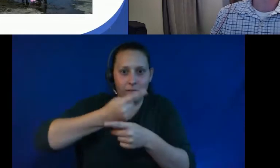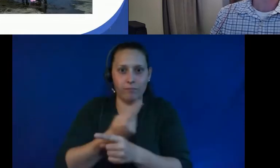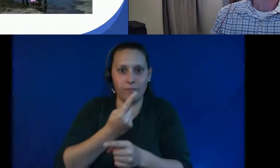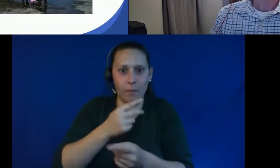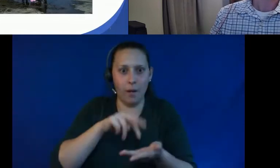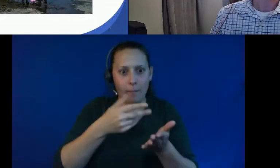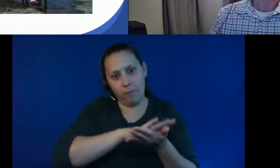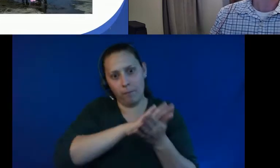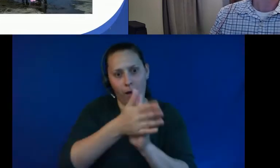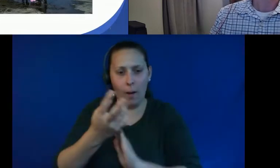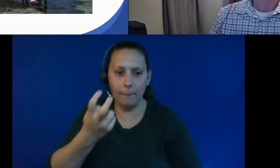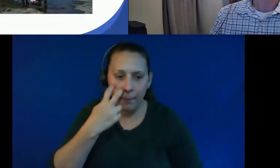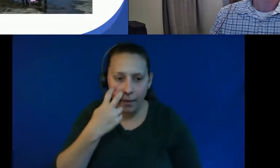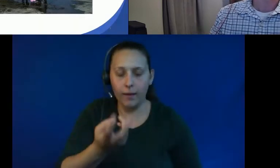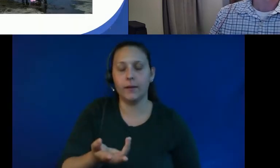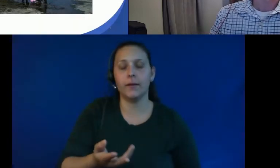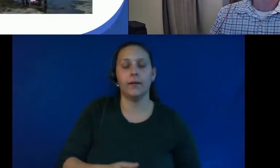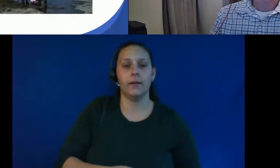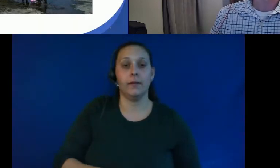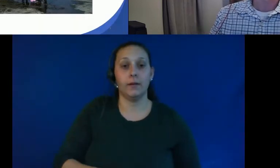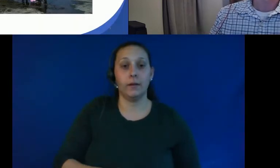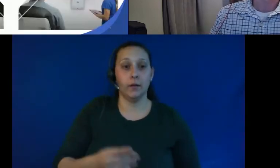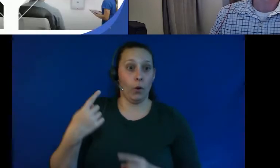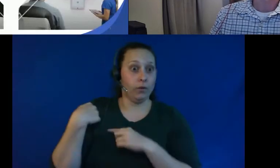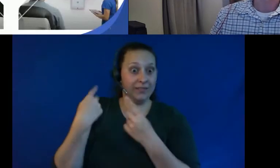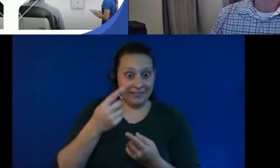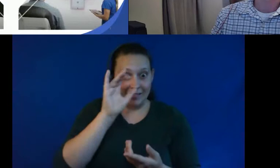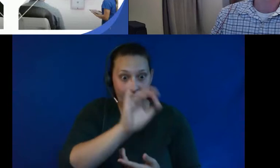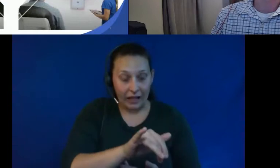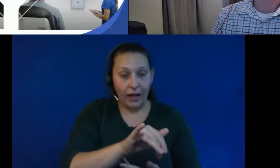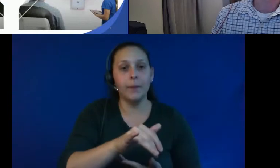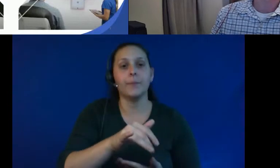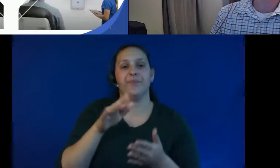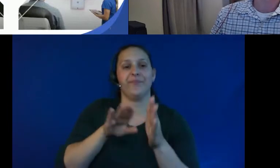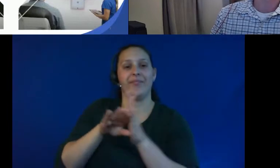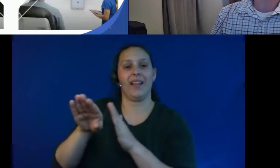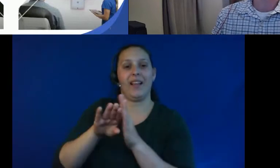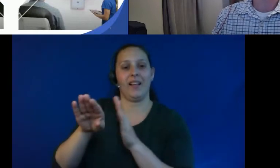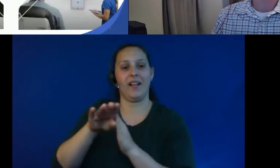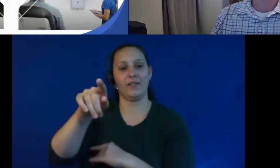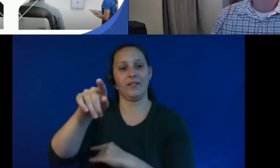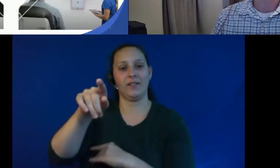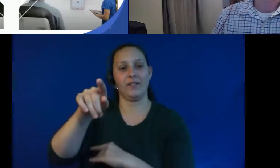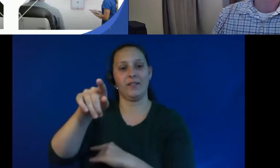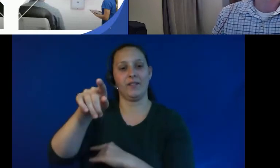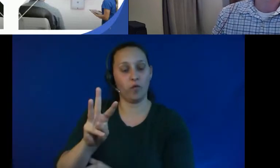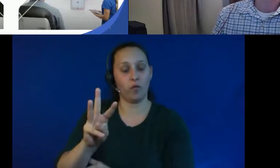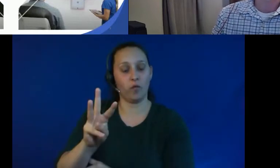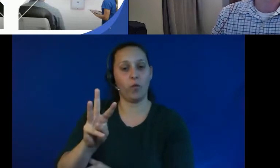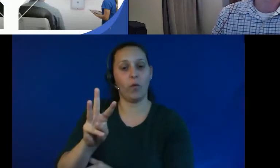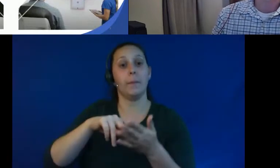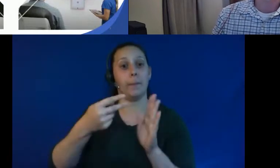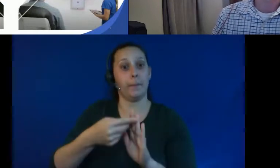blindness. So since then, my brother and I have developed a software and health service solution that enables optometrists to